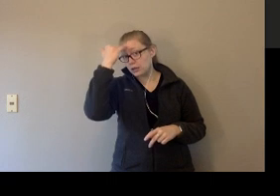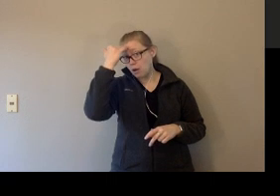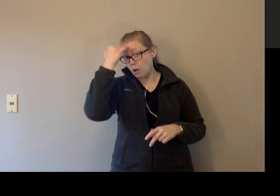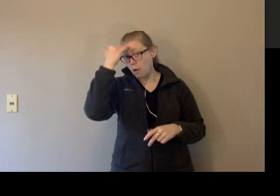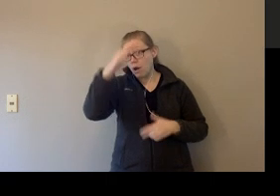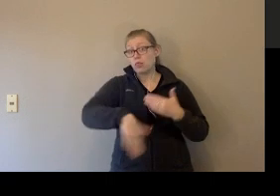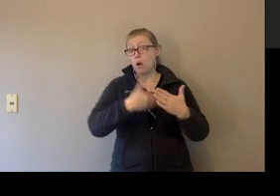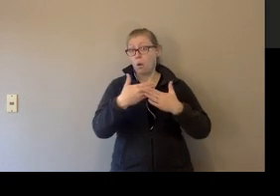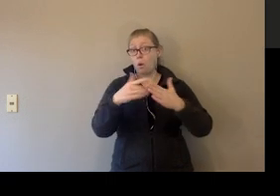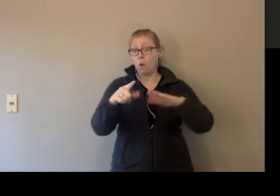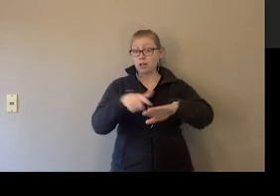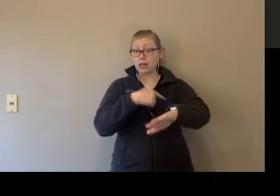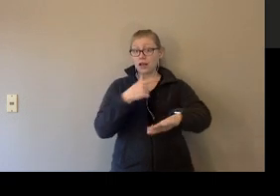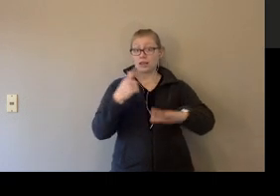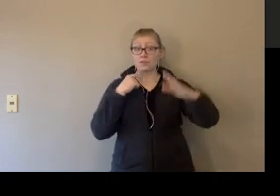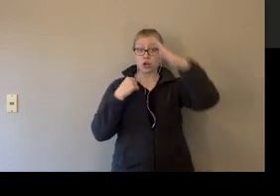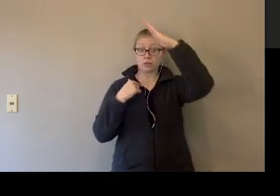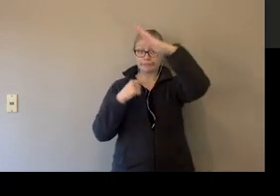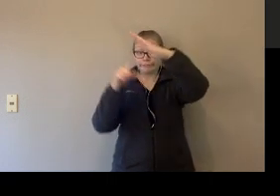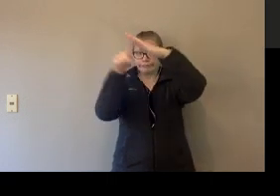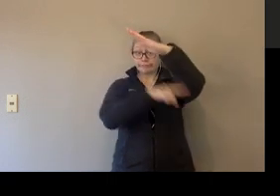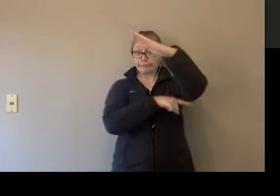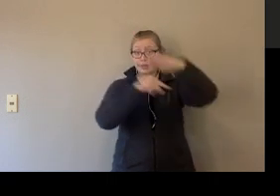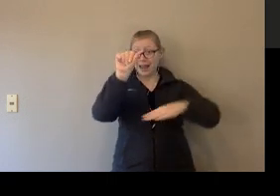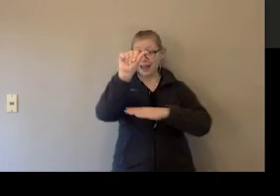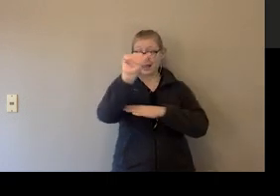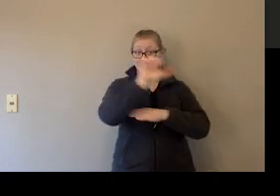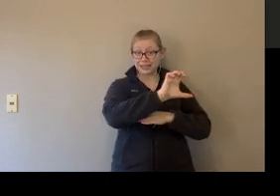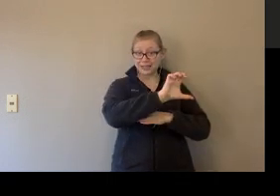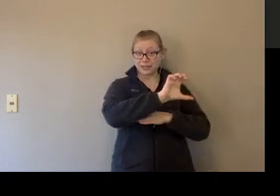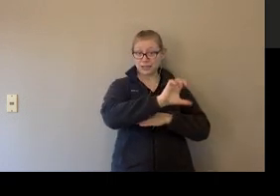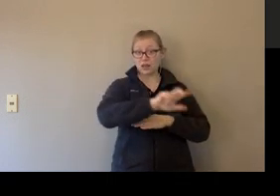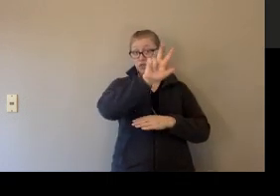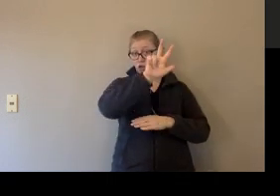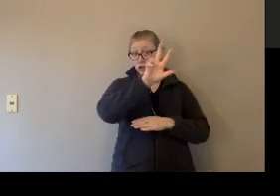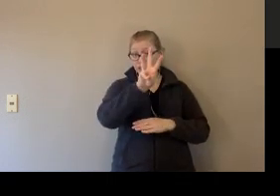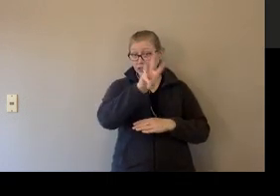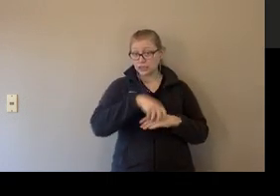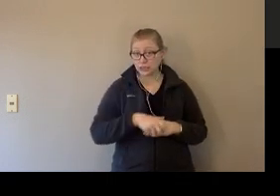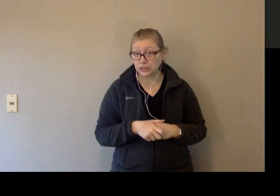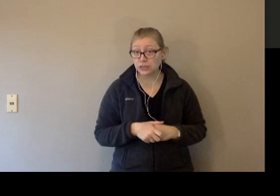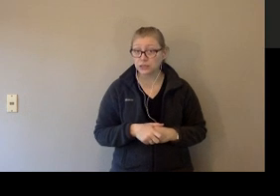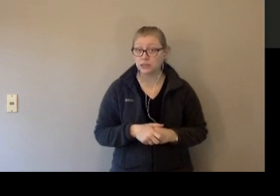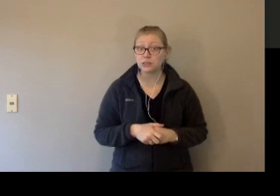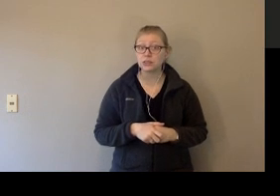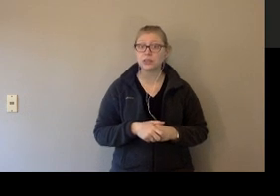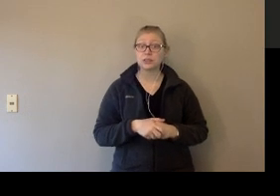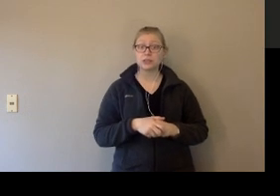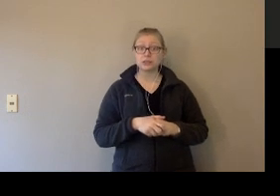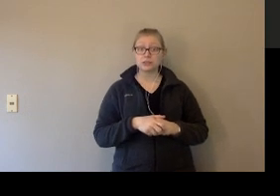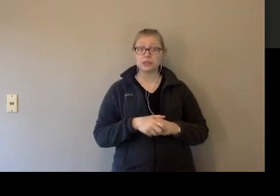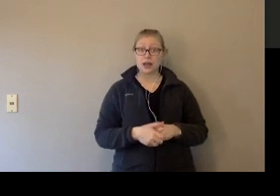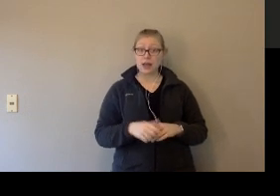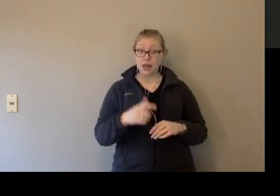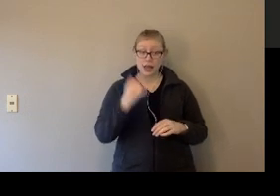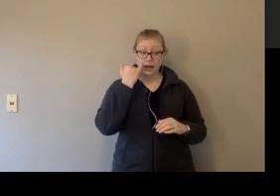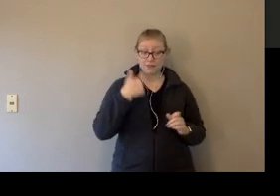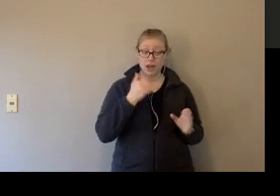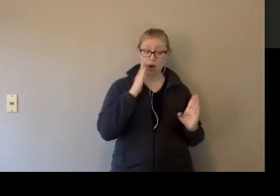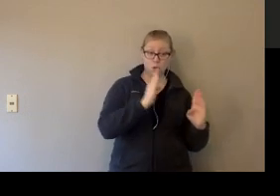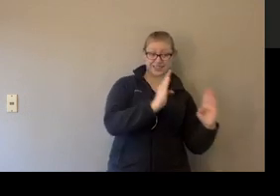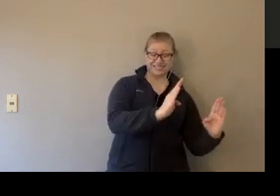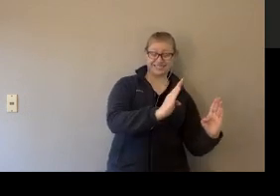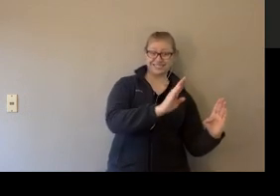here it tells me that AC is 36 centimeters. So if this is 36 and DC is 20,